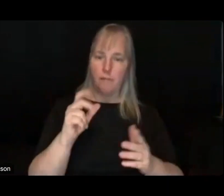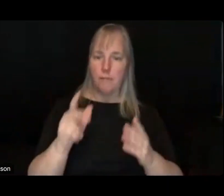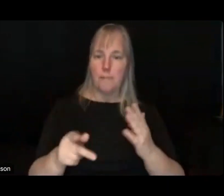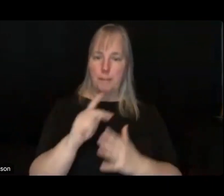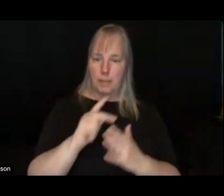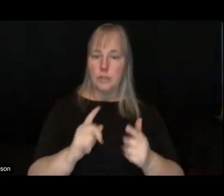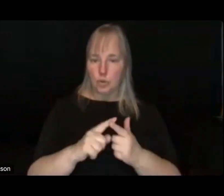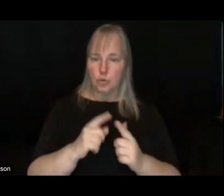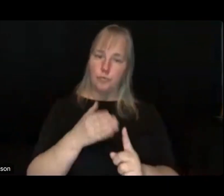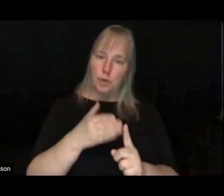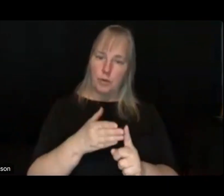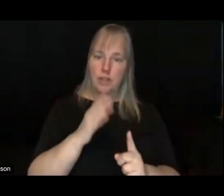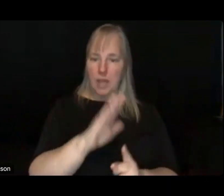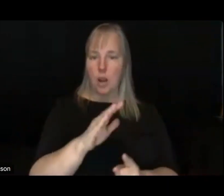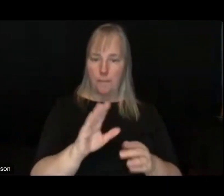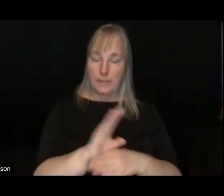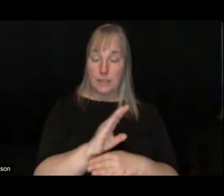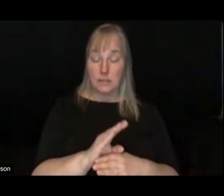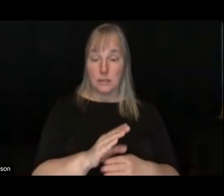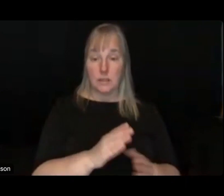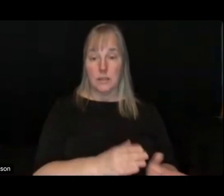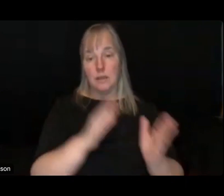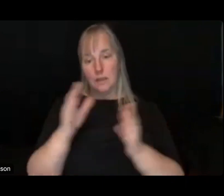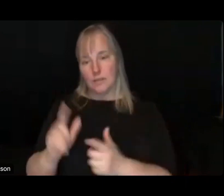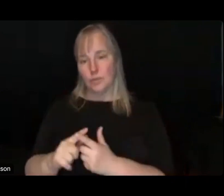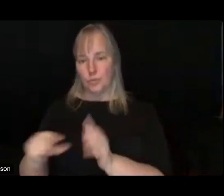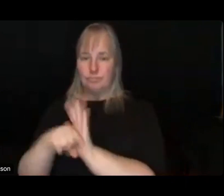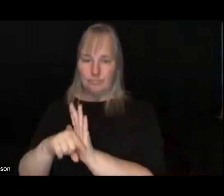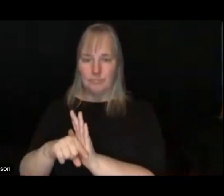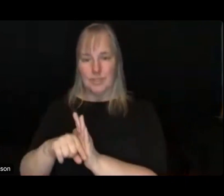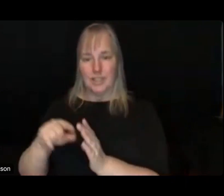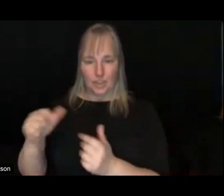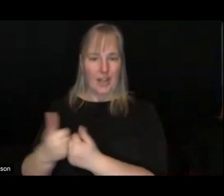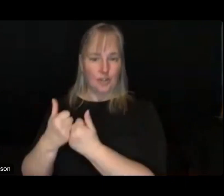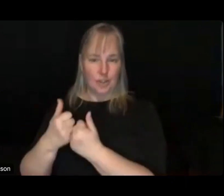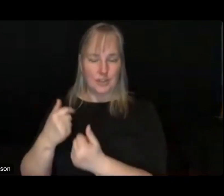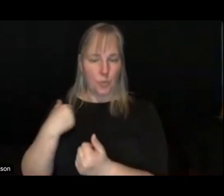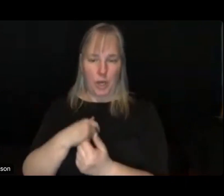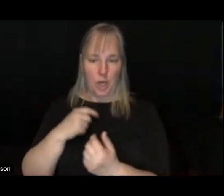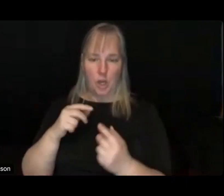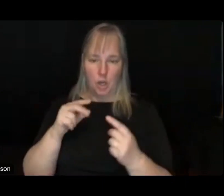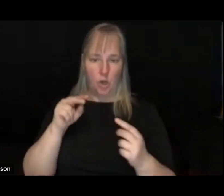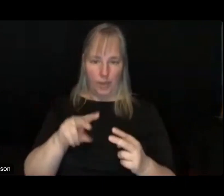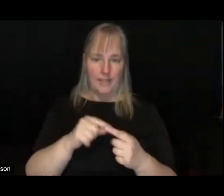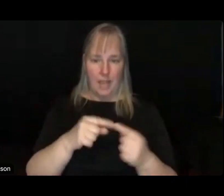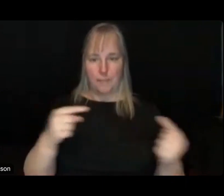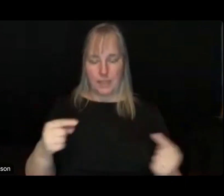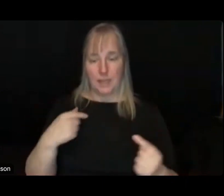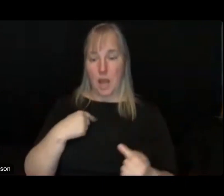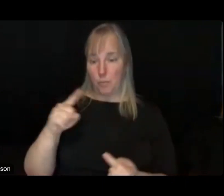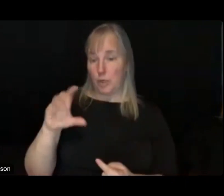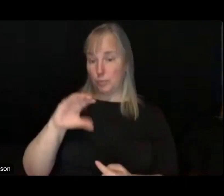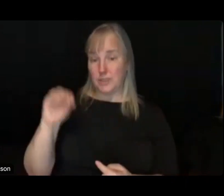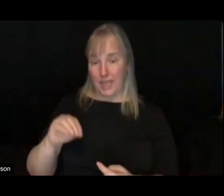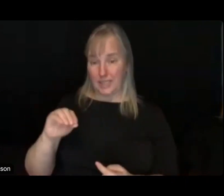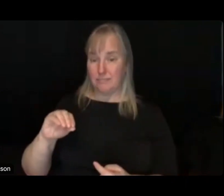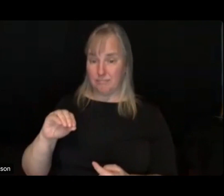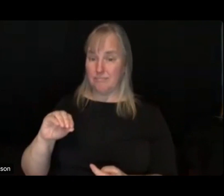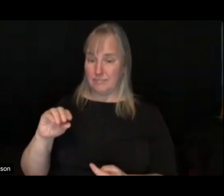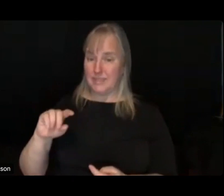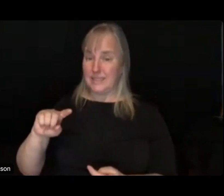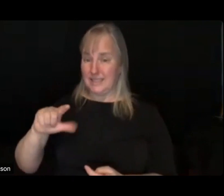When it comes to challenges, again, then we're kind of looking at the flip side. I would 100% second public transportation as a